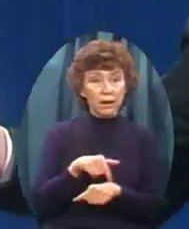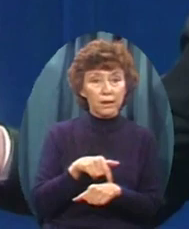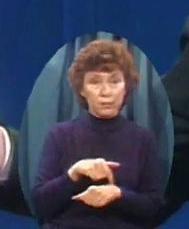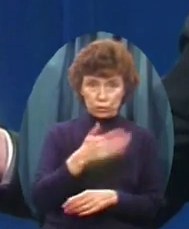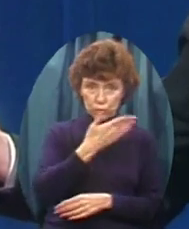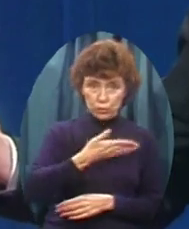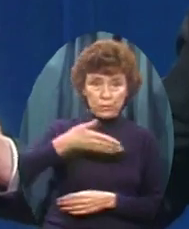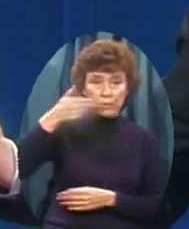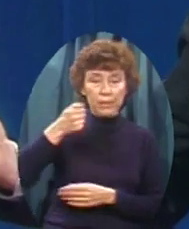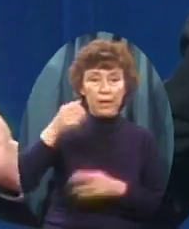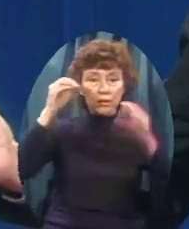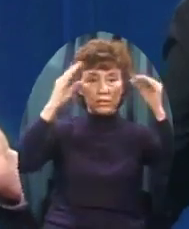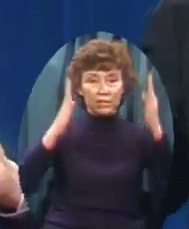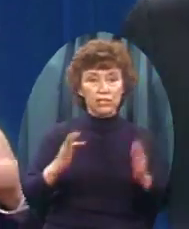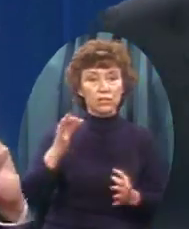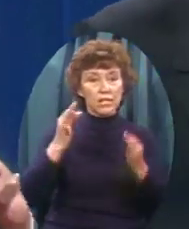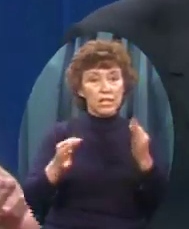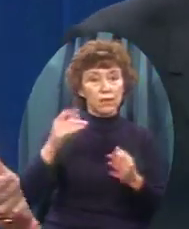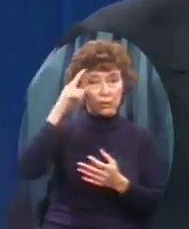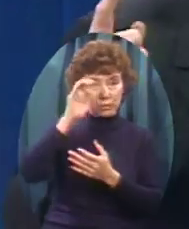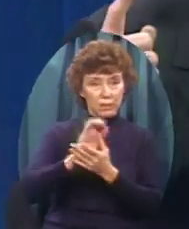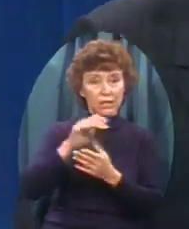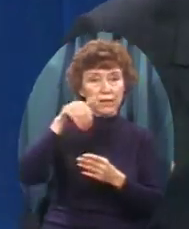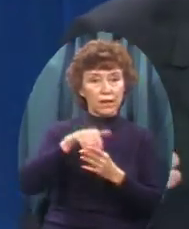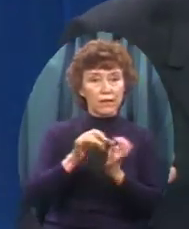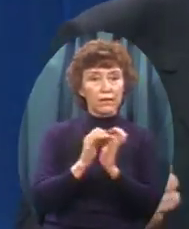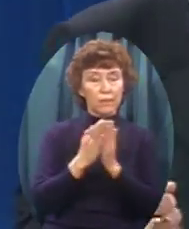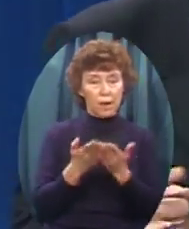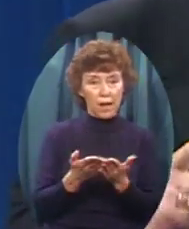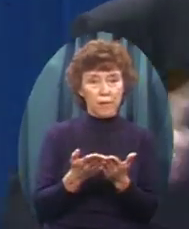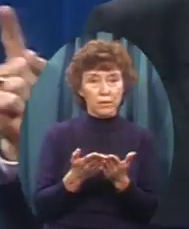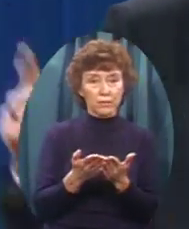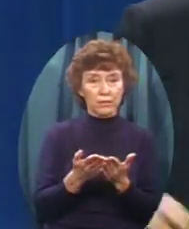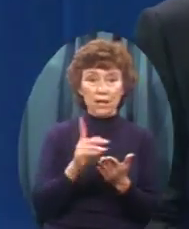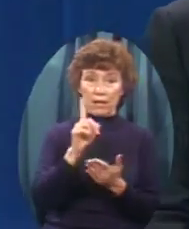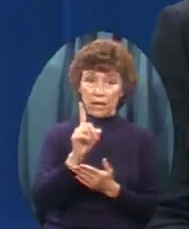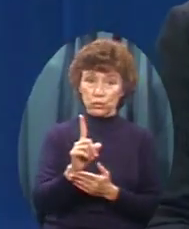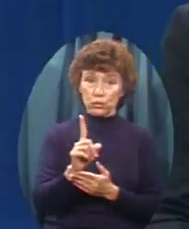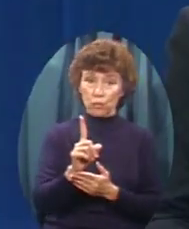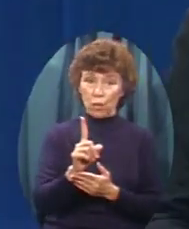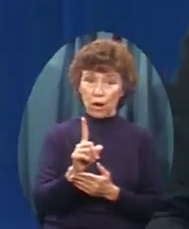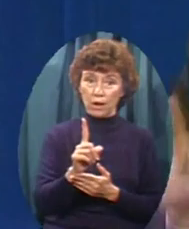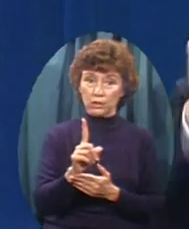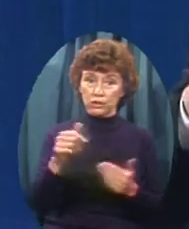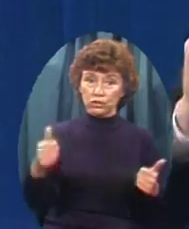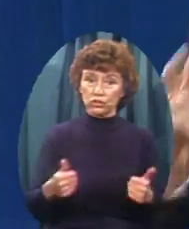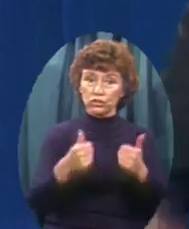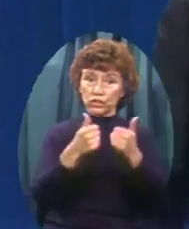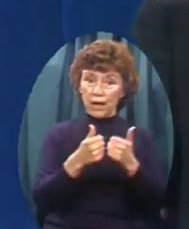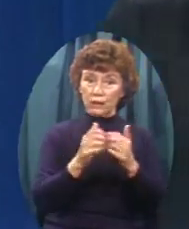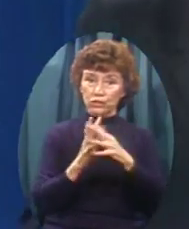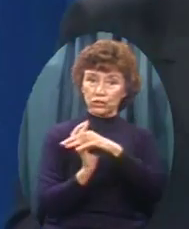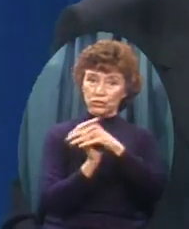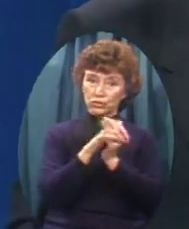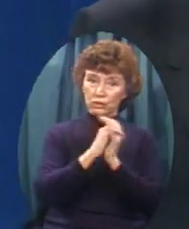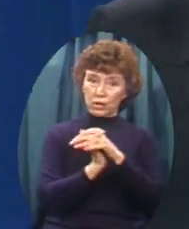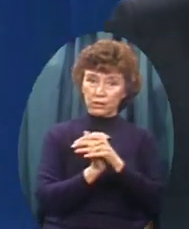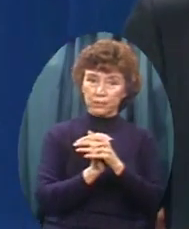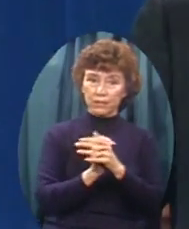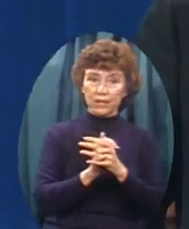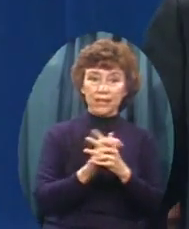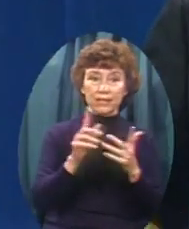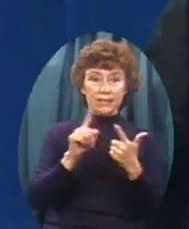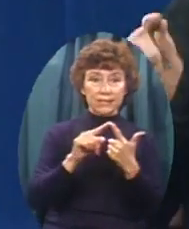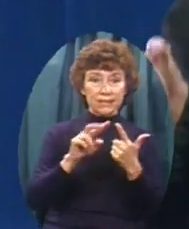I really believe that And so That's one struggle One great challenge The second In the